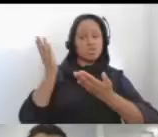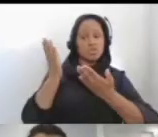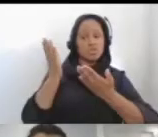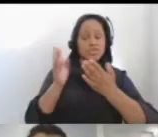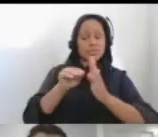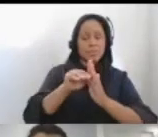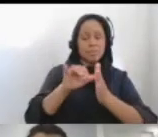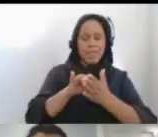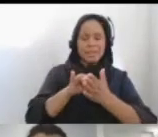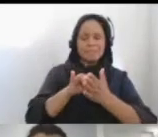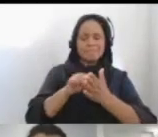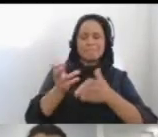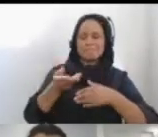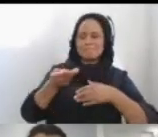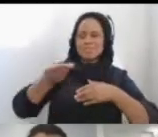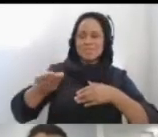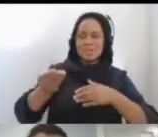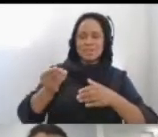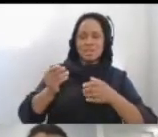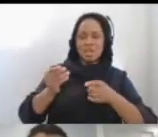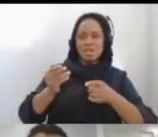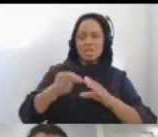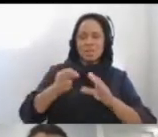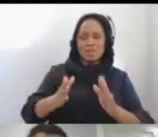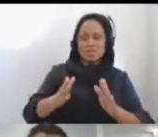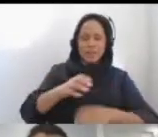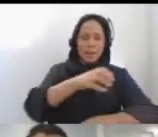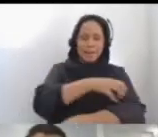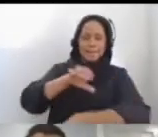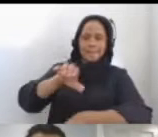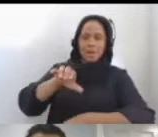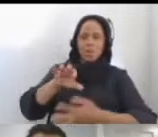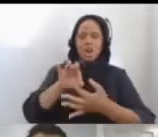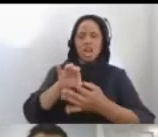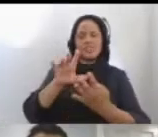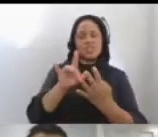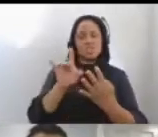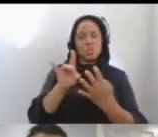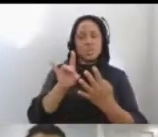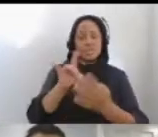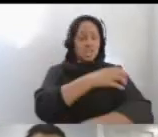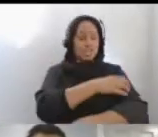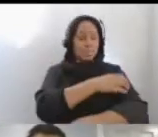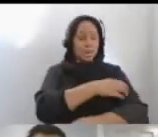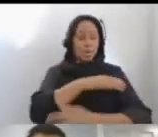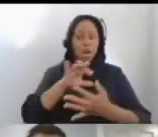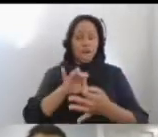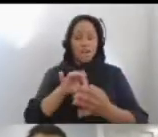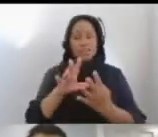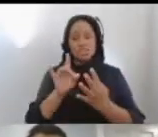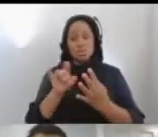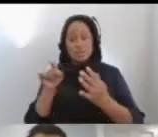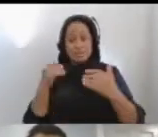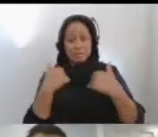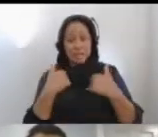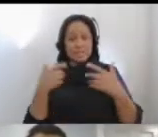participant power of choice. And the power of choice that the participant has is to